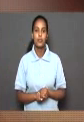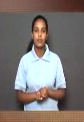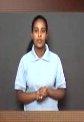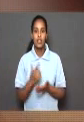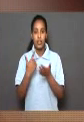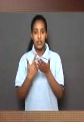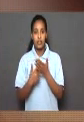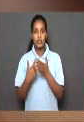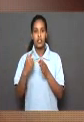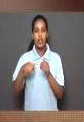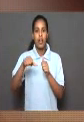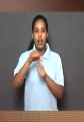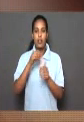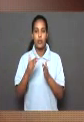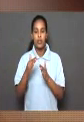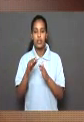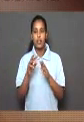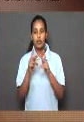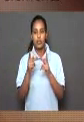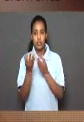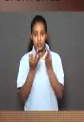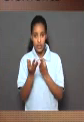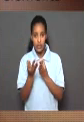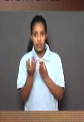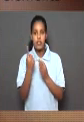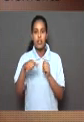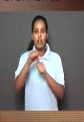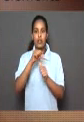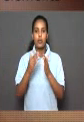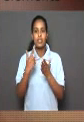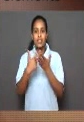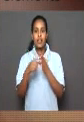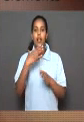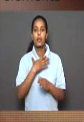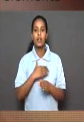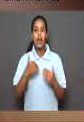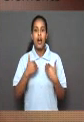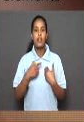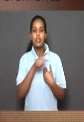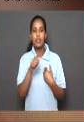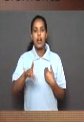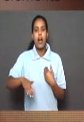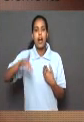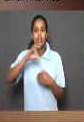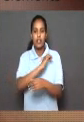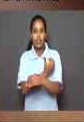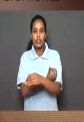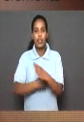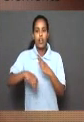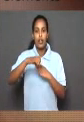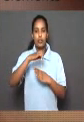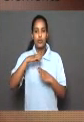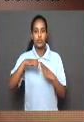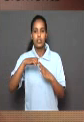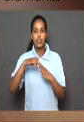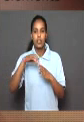In the atomic ground state, the atoms of these elements have their highest energy